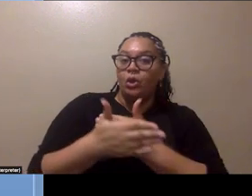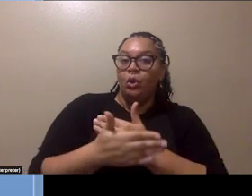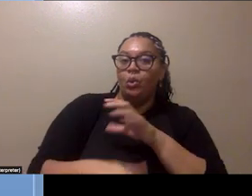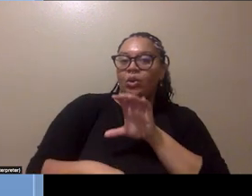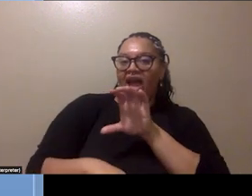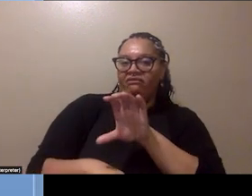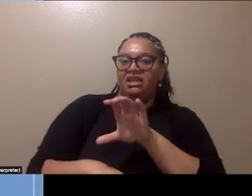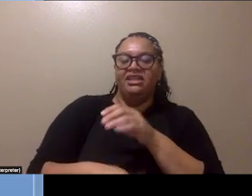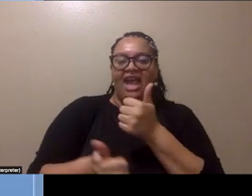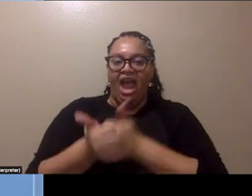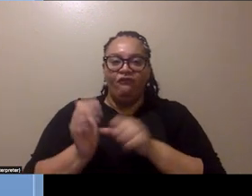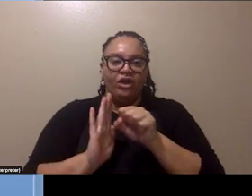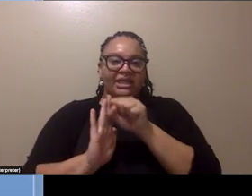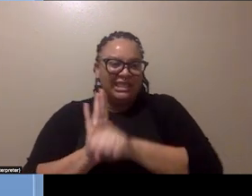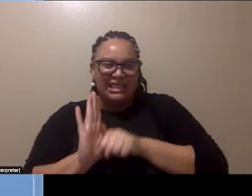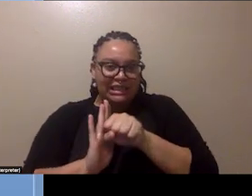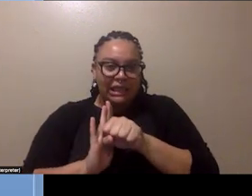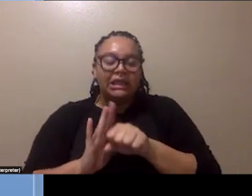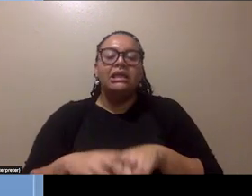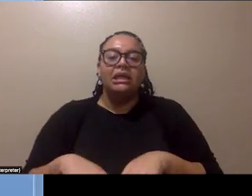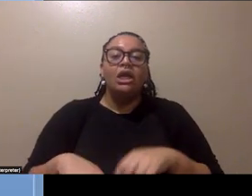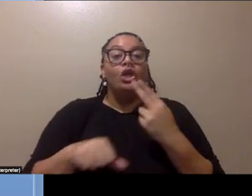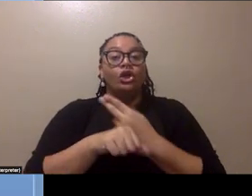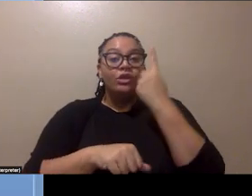typically create a new cavity each season.